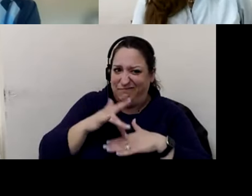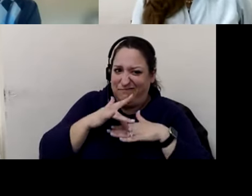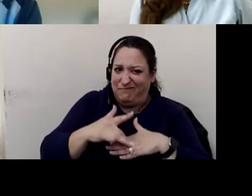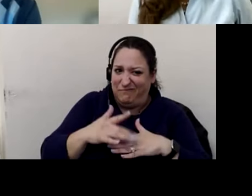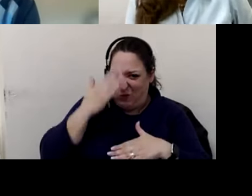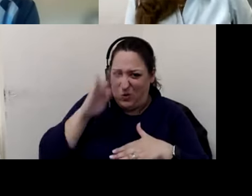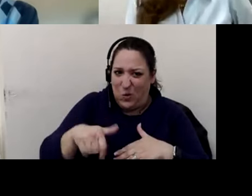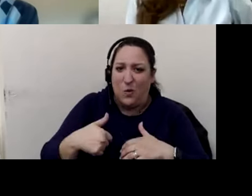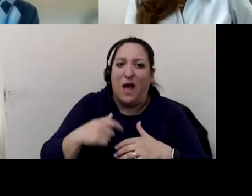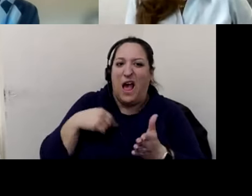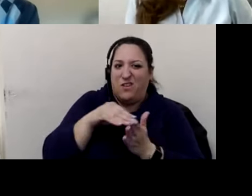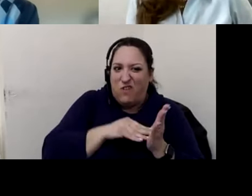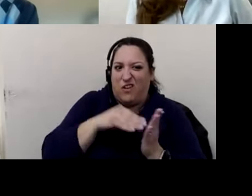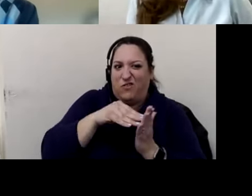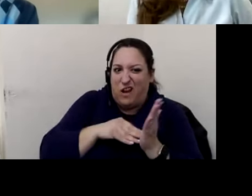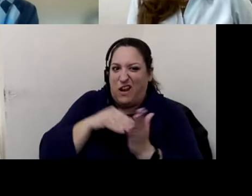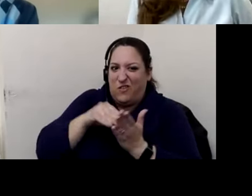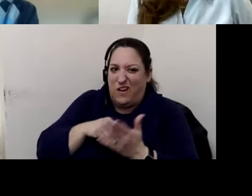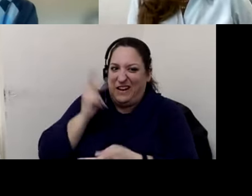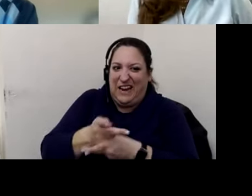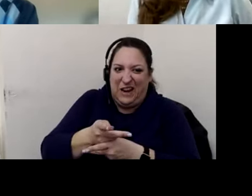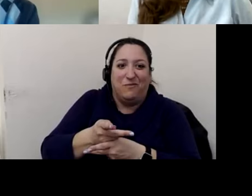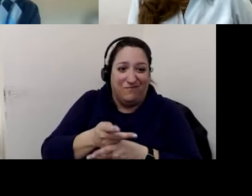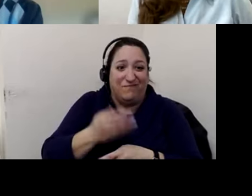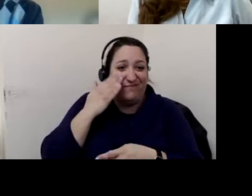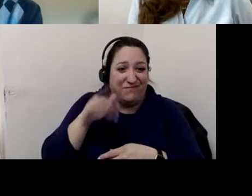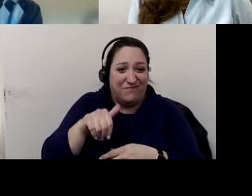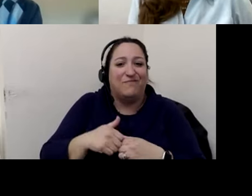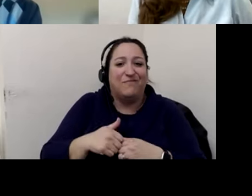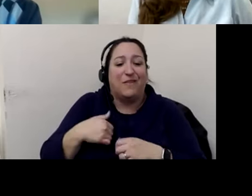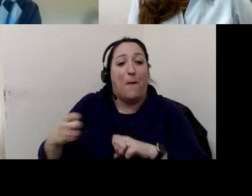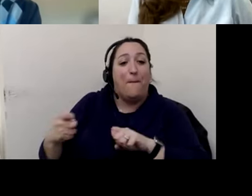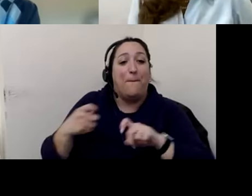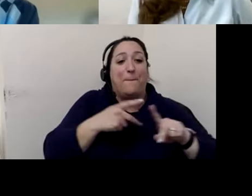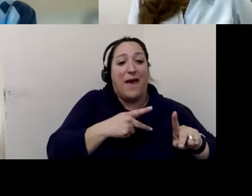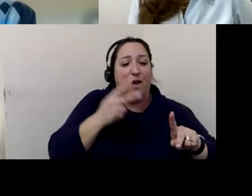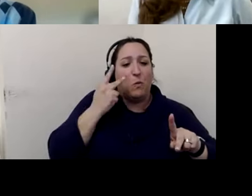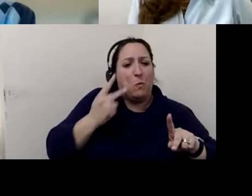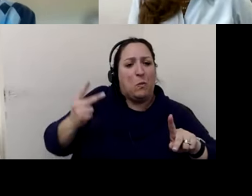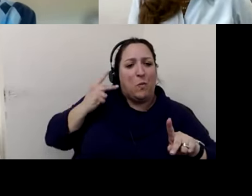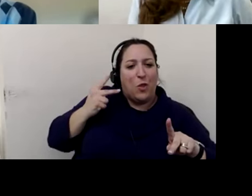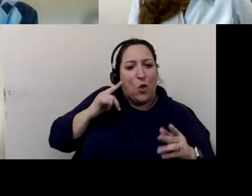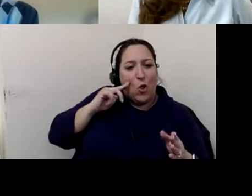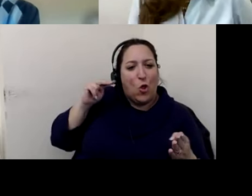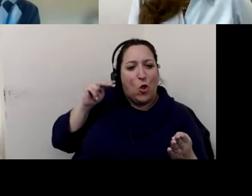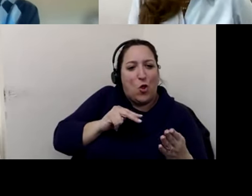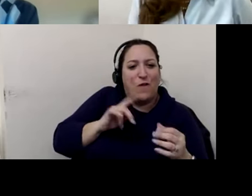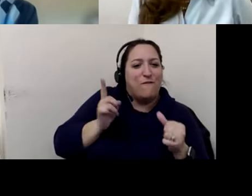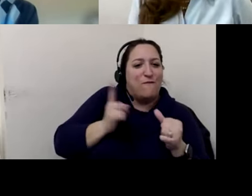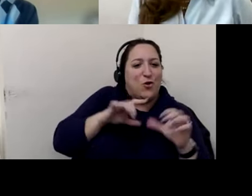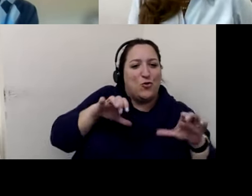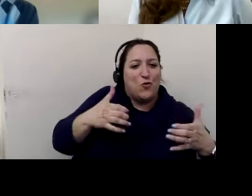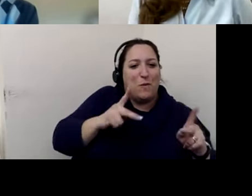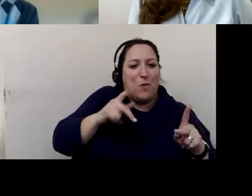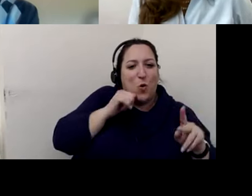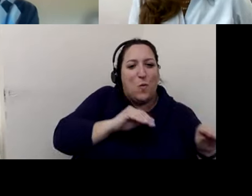and I keep records. And I went back to look at the initial group of people who